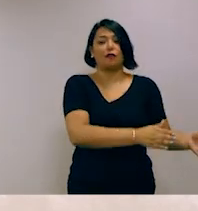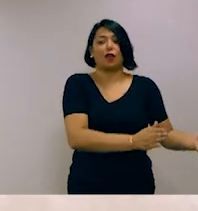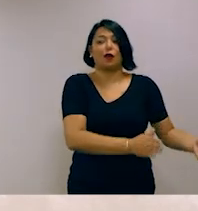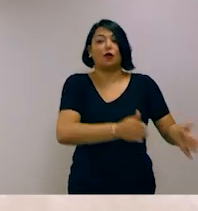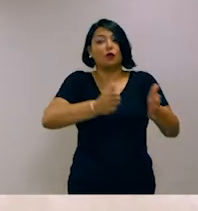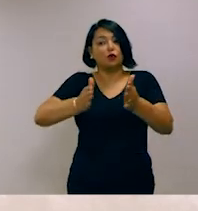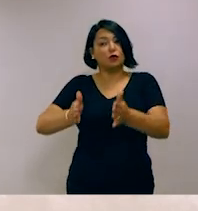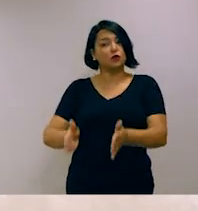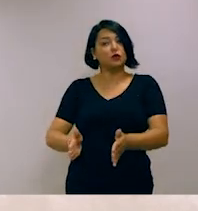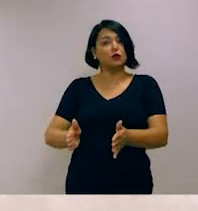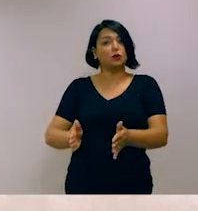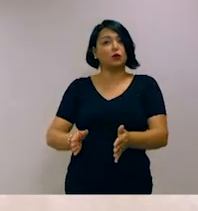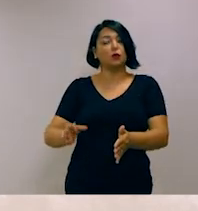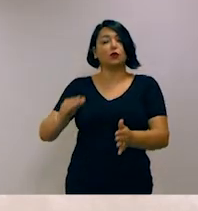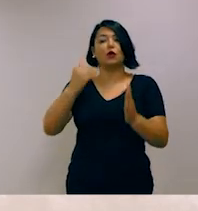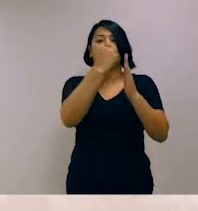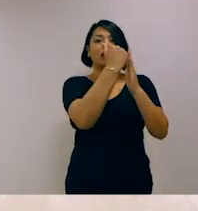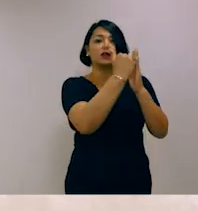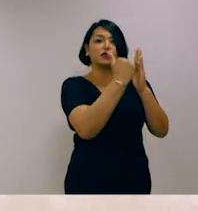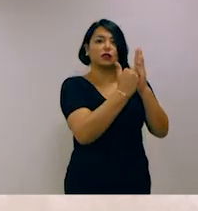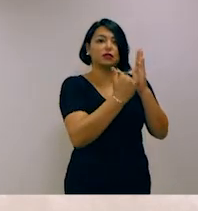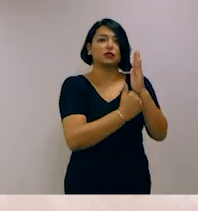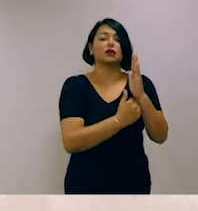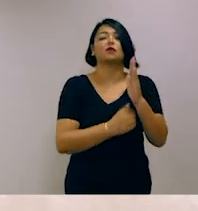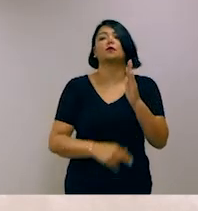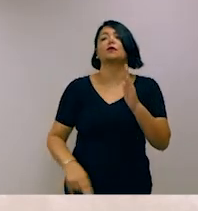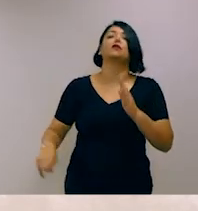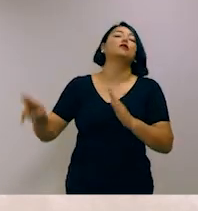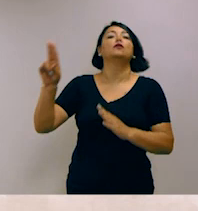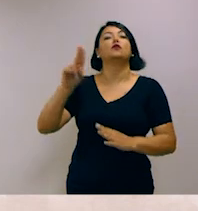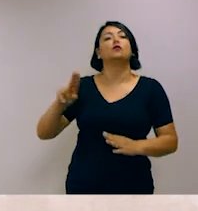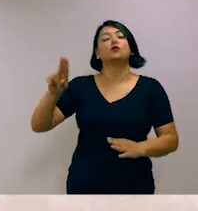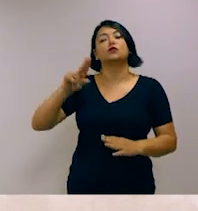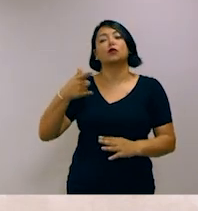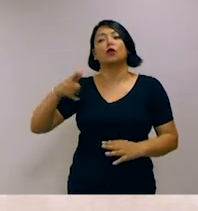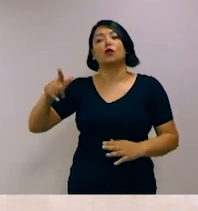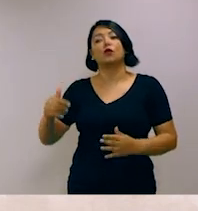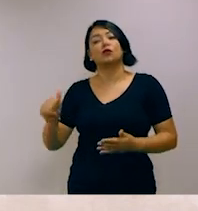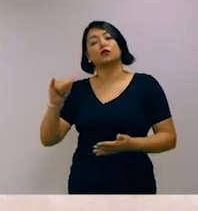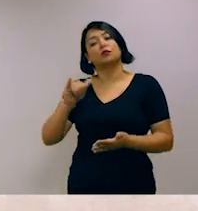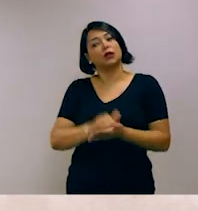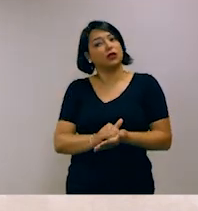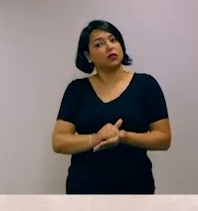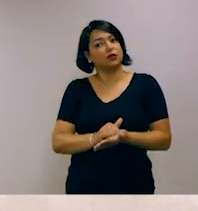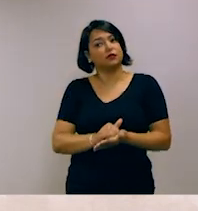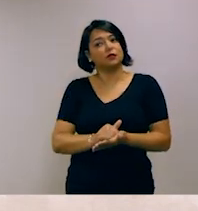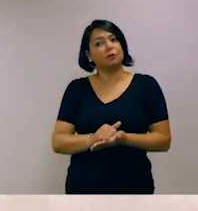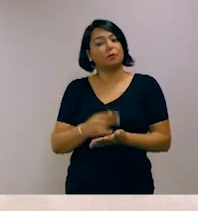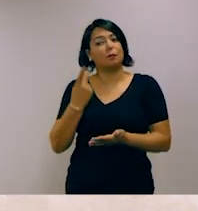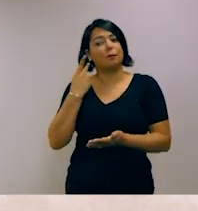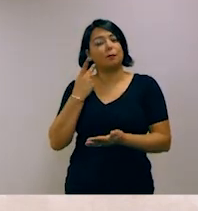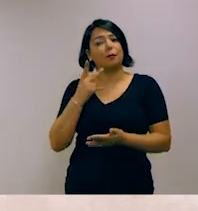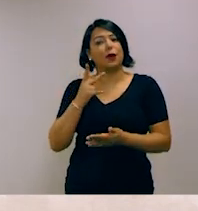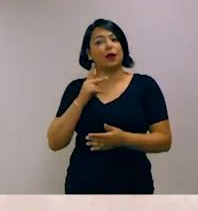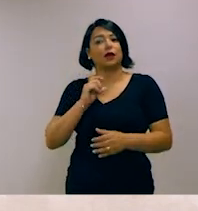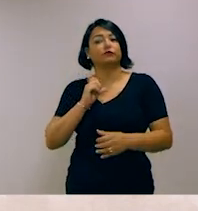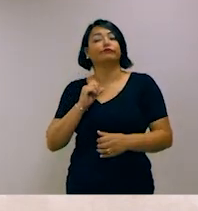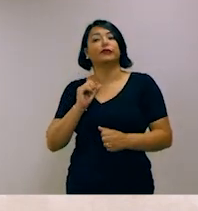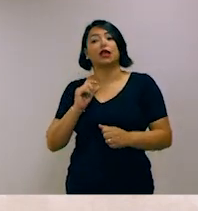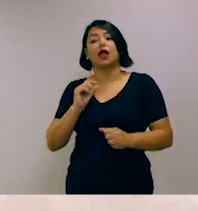learning, DNN with 3 layers and 52 neurons. And of